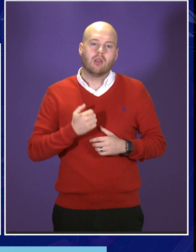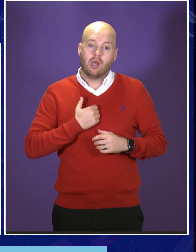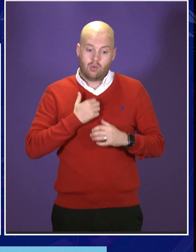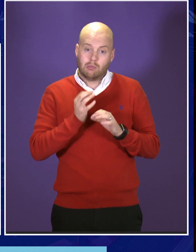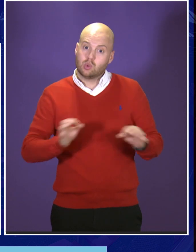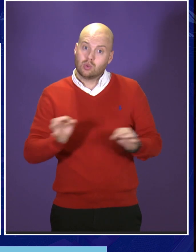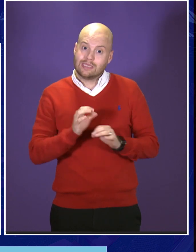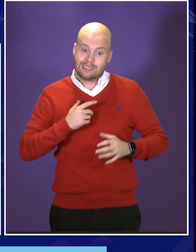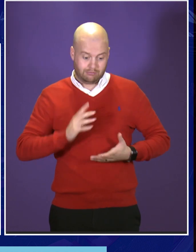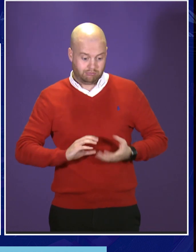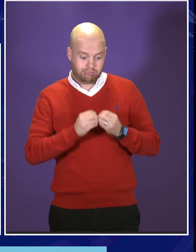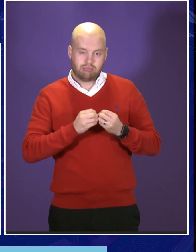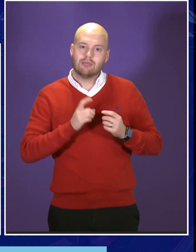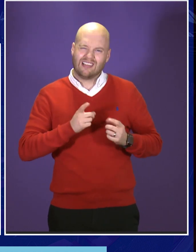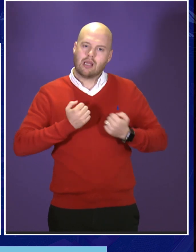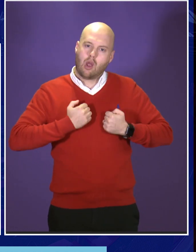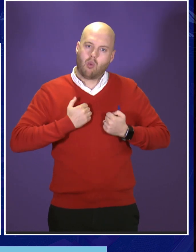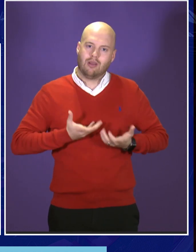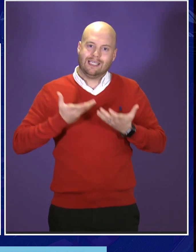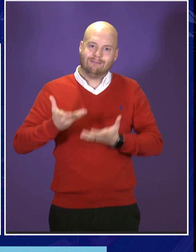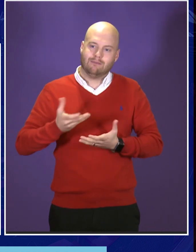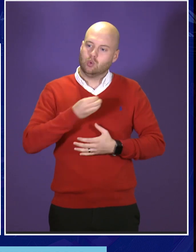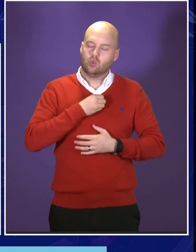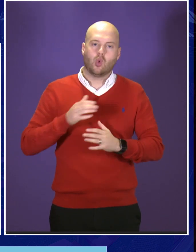gift to the homeland left behind, My Gypsy Home.